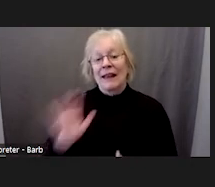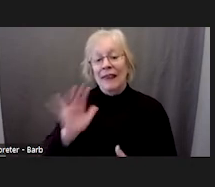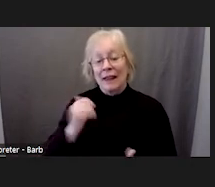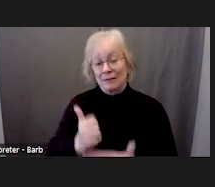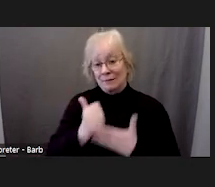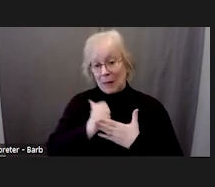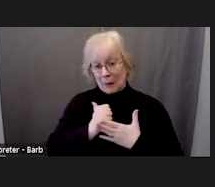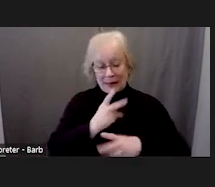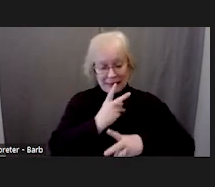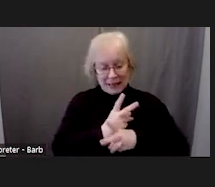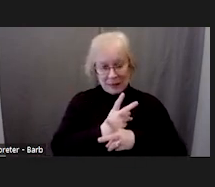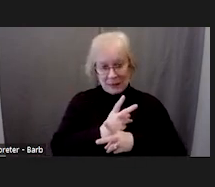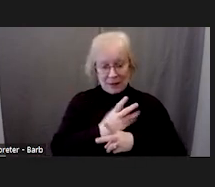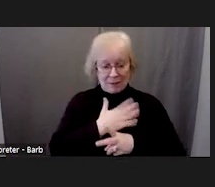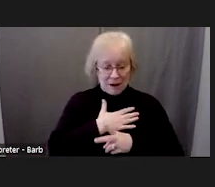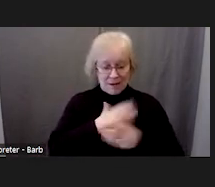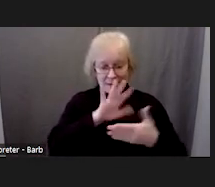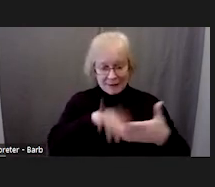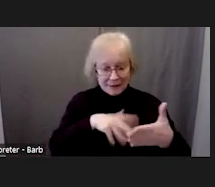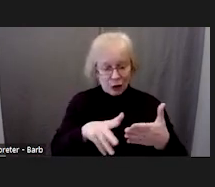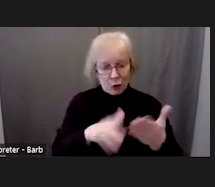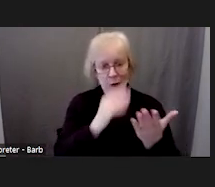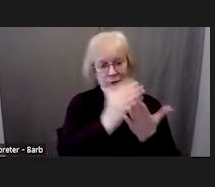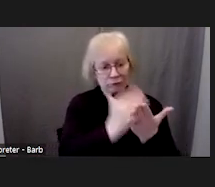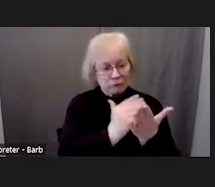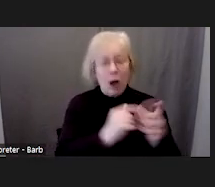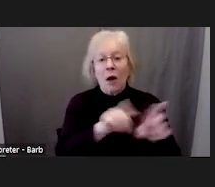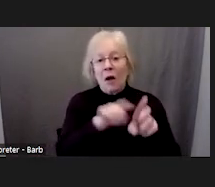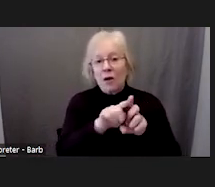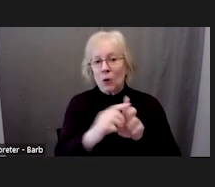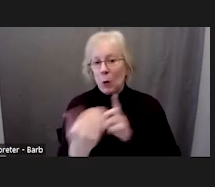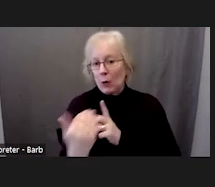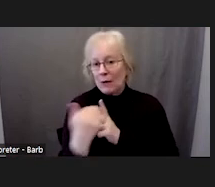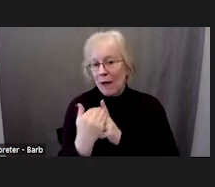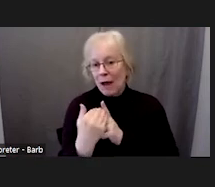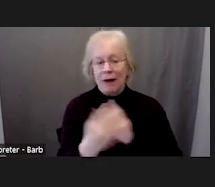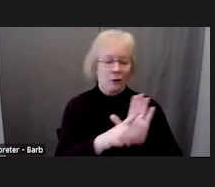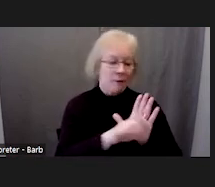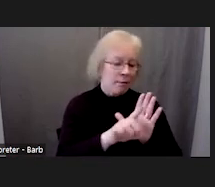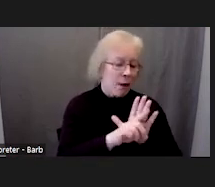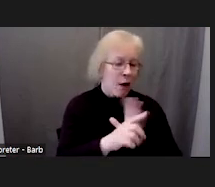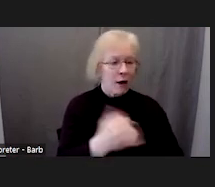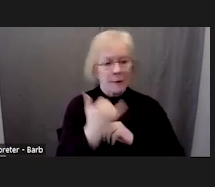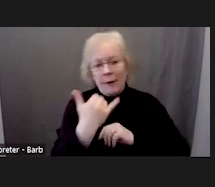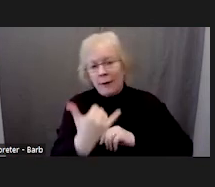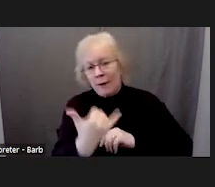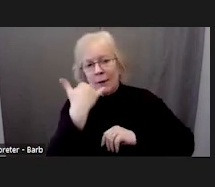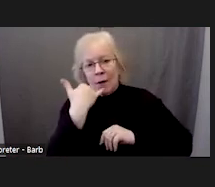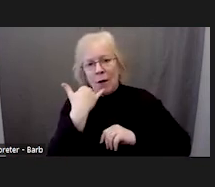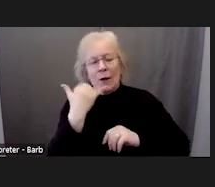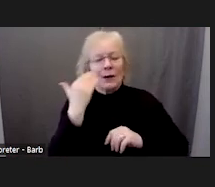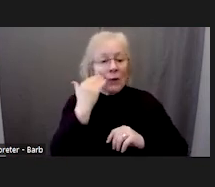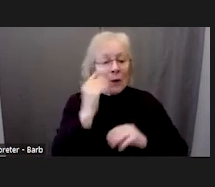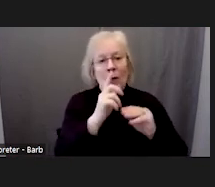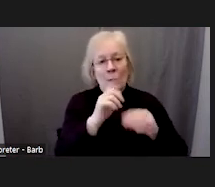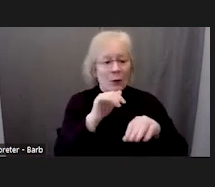not only alarms, but reminders or phone calls that remind me, hey, we have this meeting in